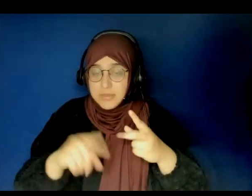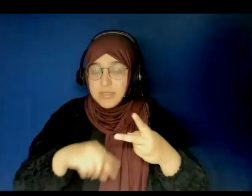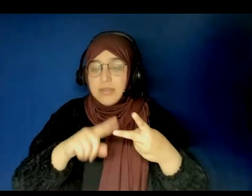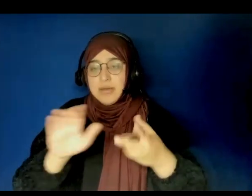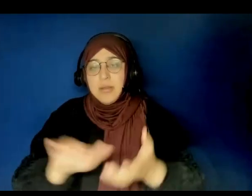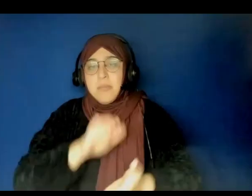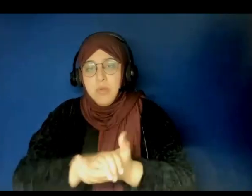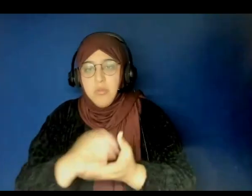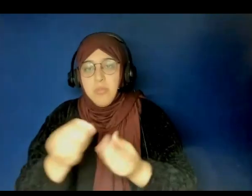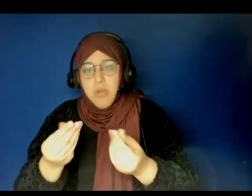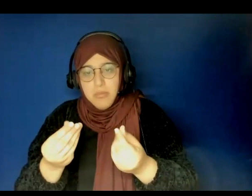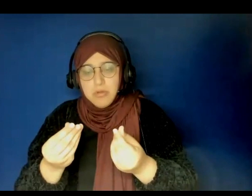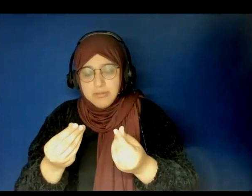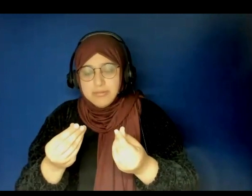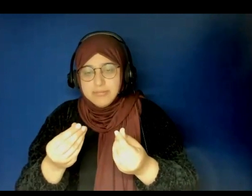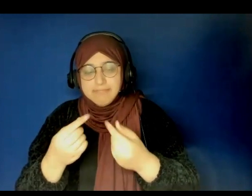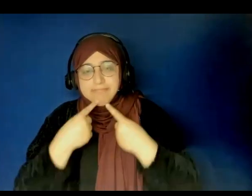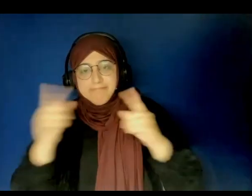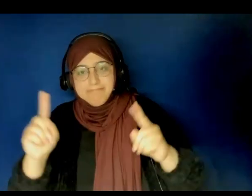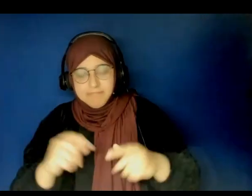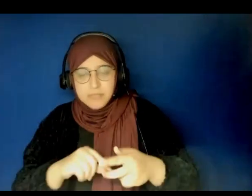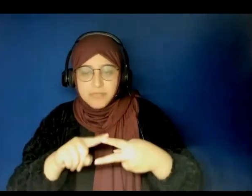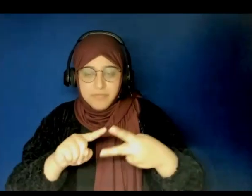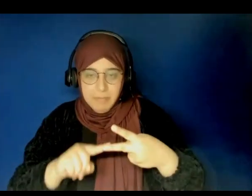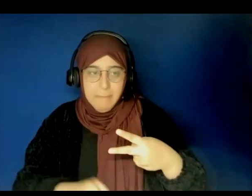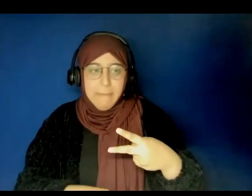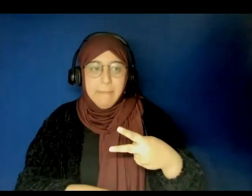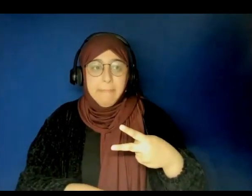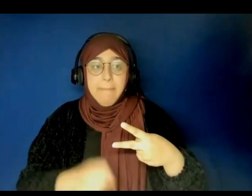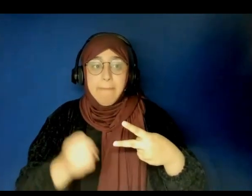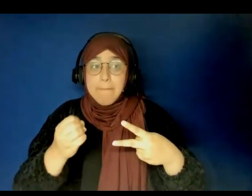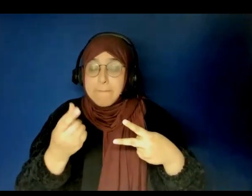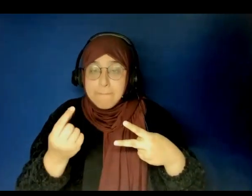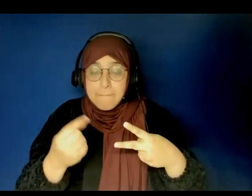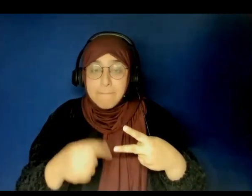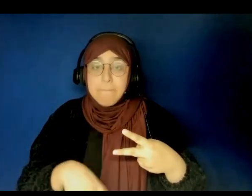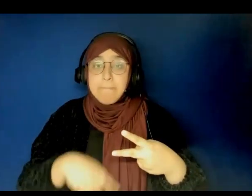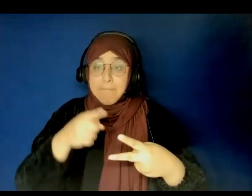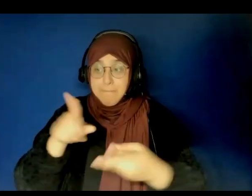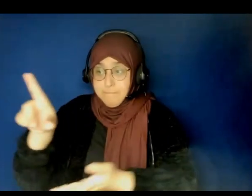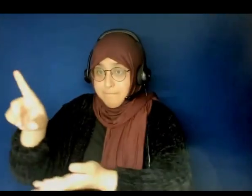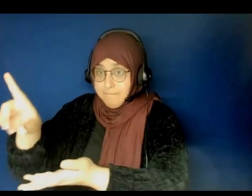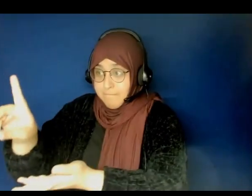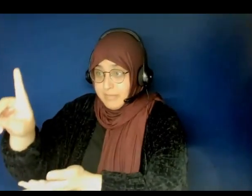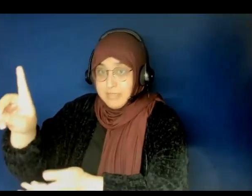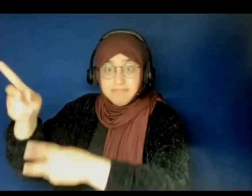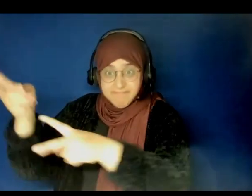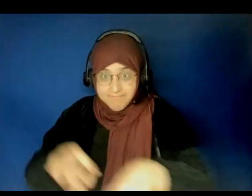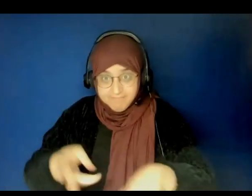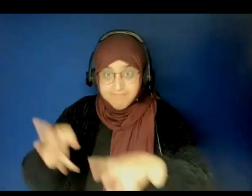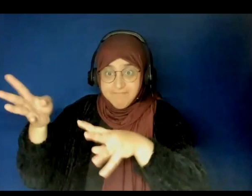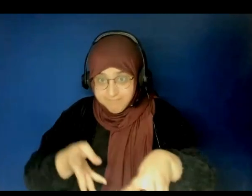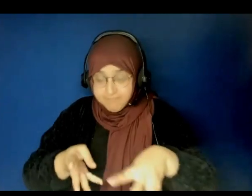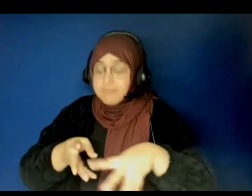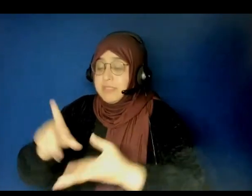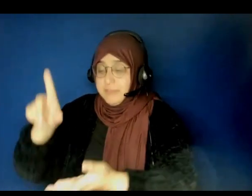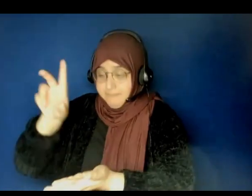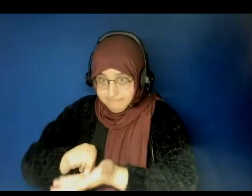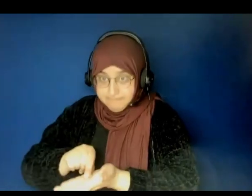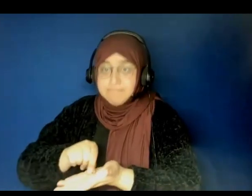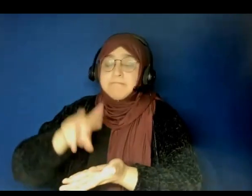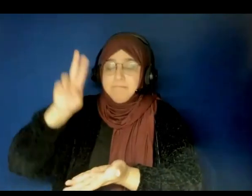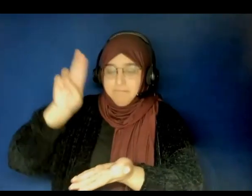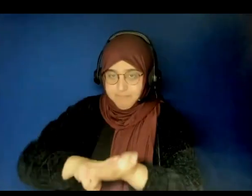And by doing so, you now download that will, sign it in front of witnesses, and you have a legally valid,